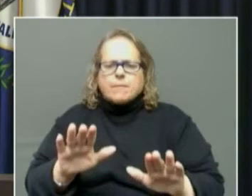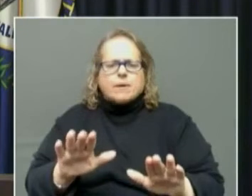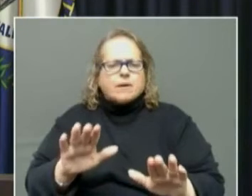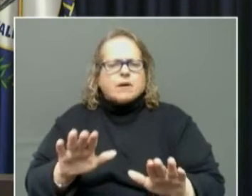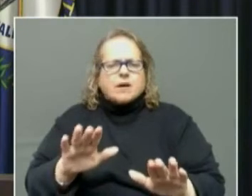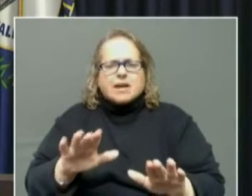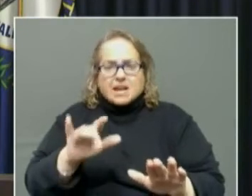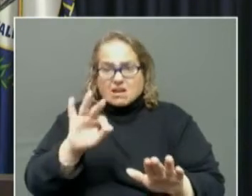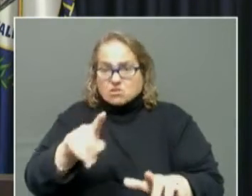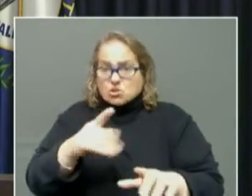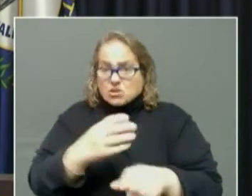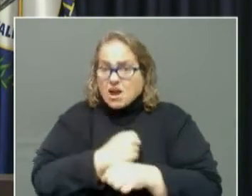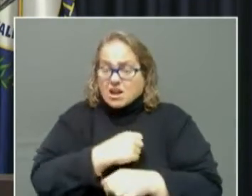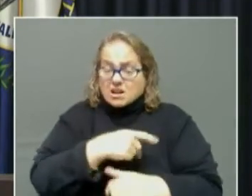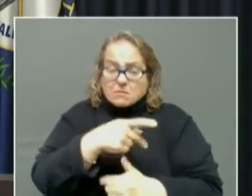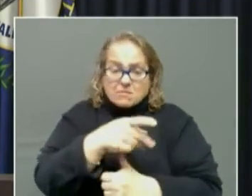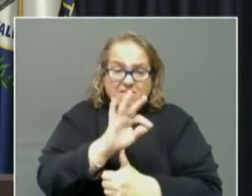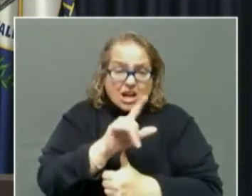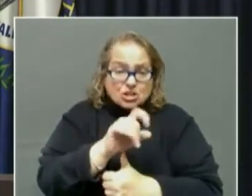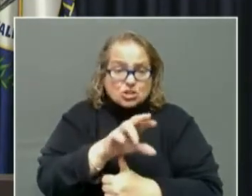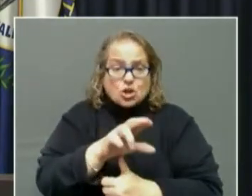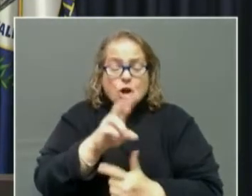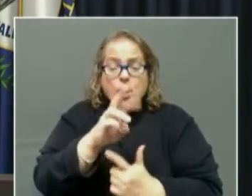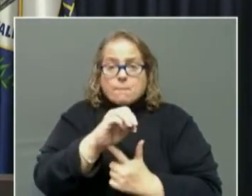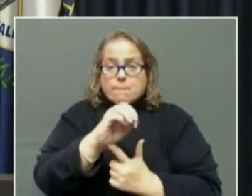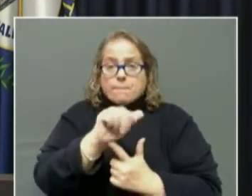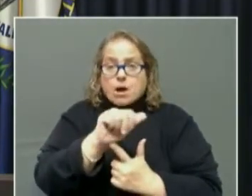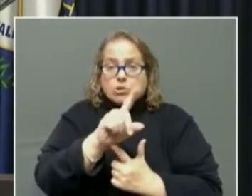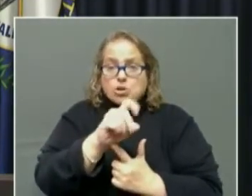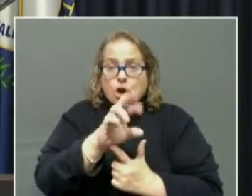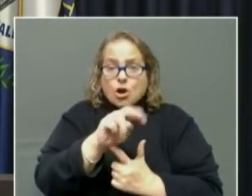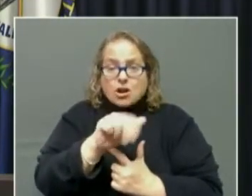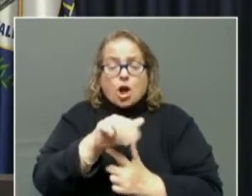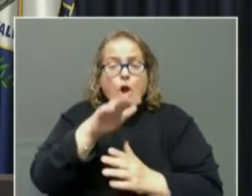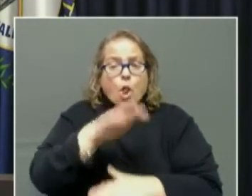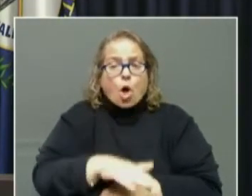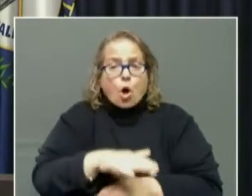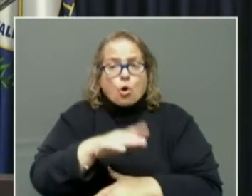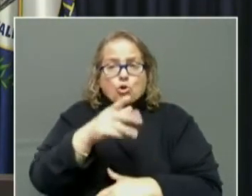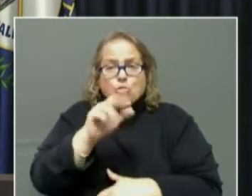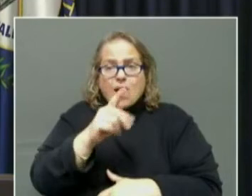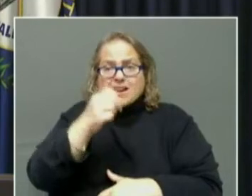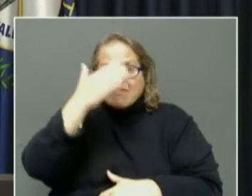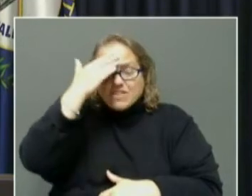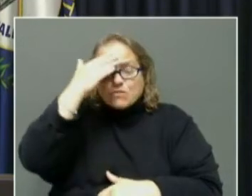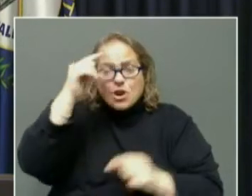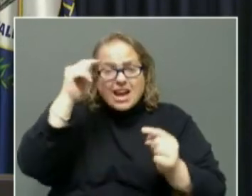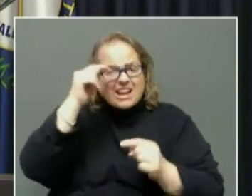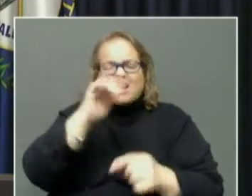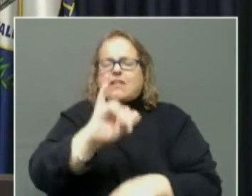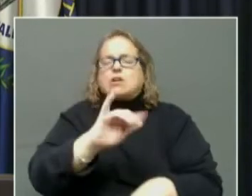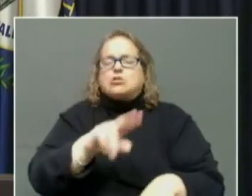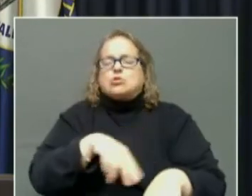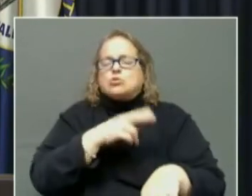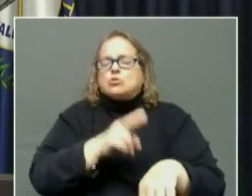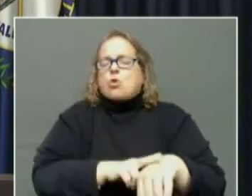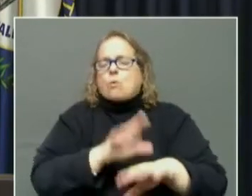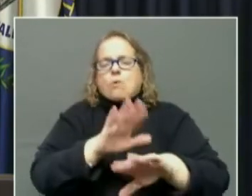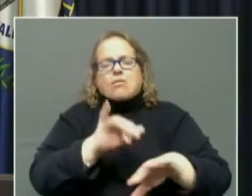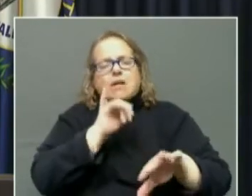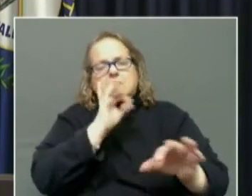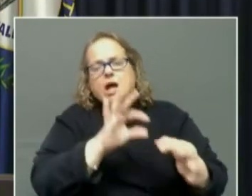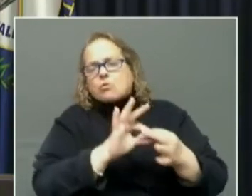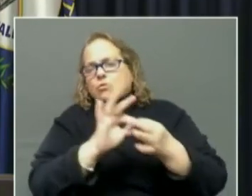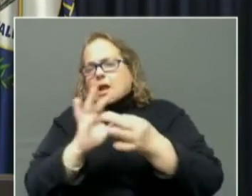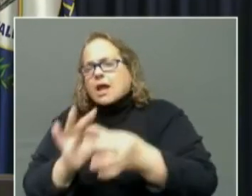gotten Pfizer, Moderna, and you have the low-grade fever, the headache, that's normal. It has nothing to do with any of this. None of this is related to Pfizer